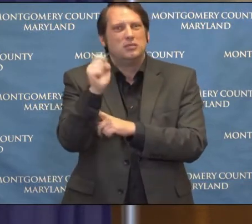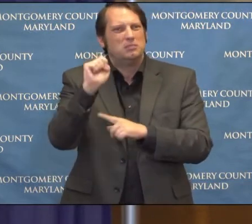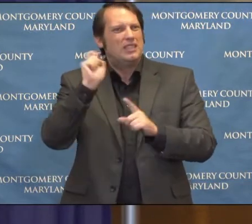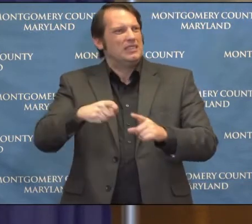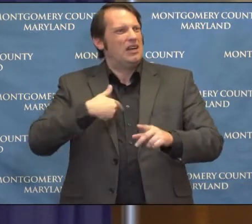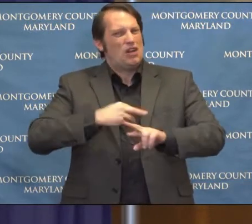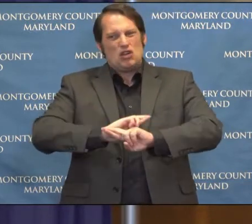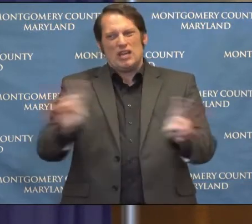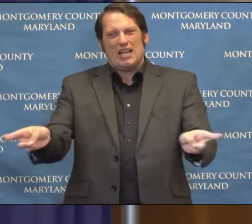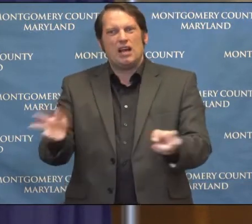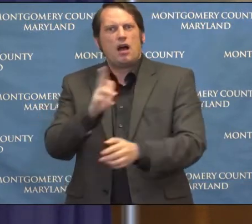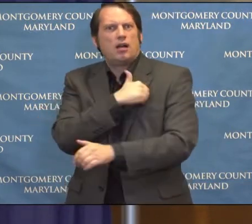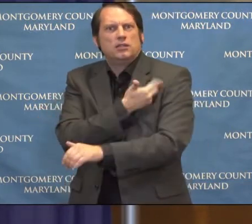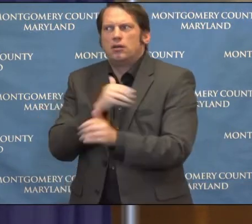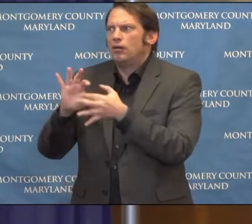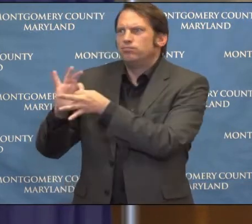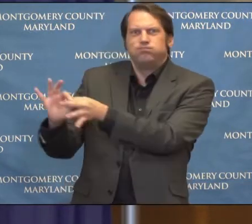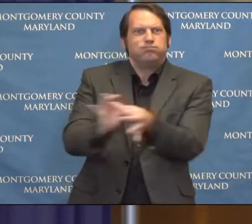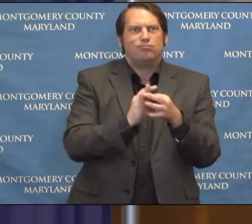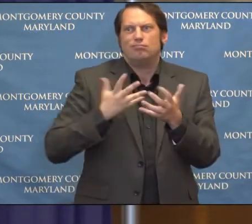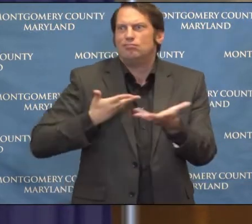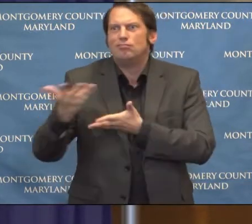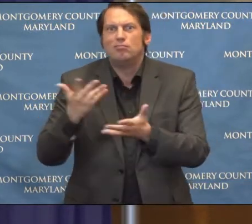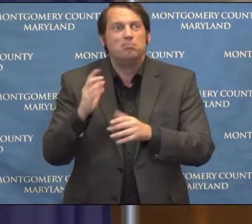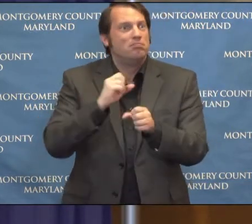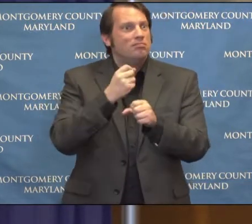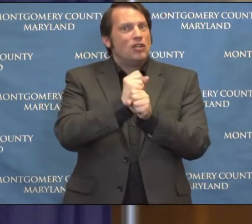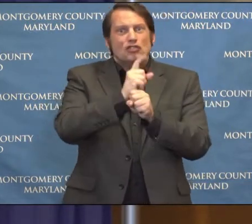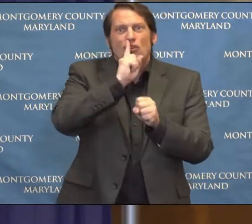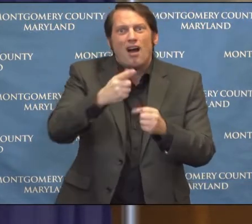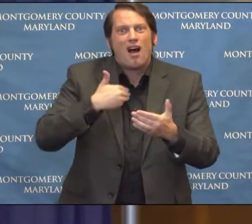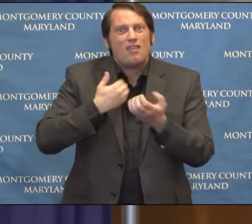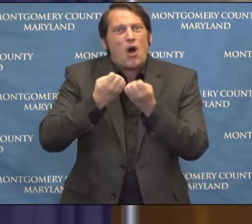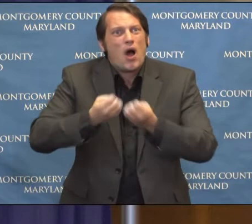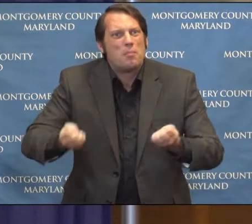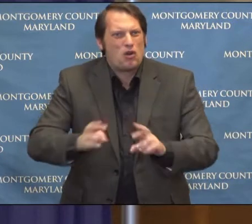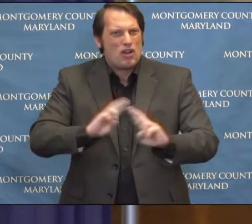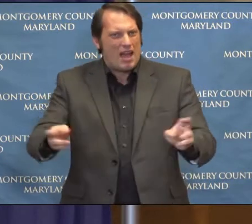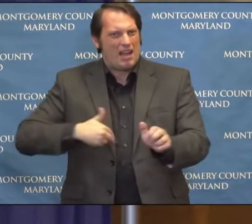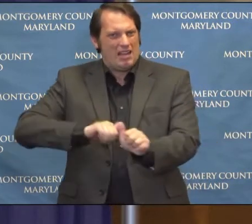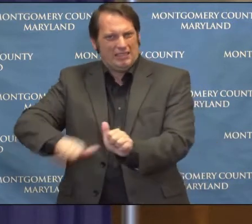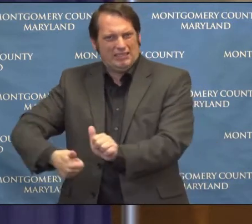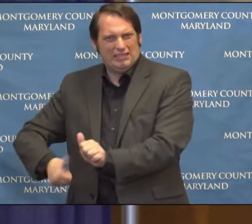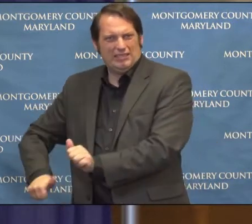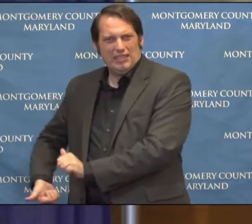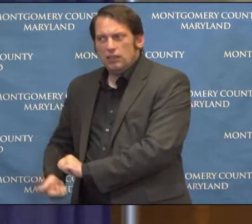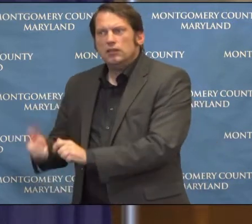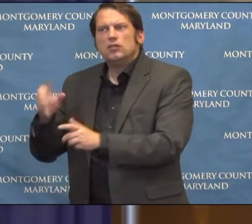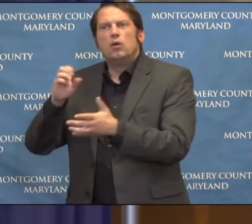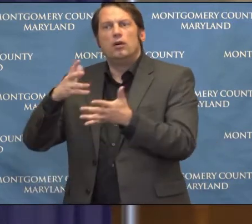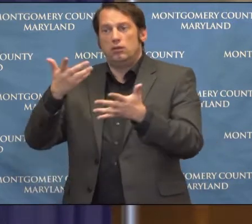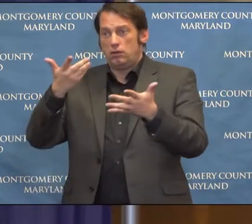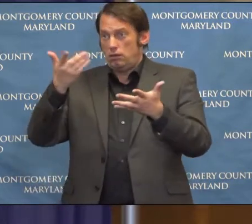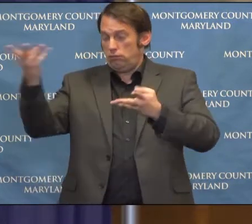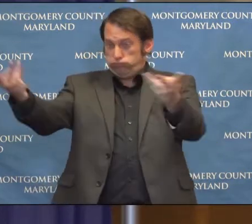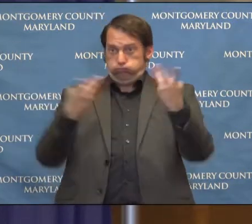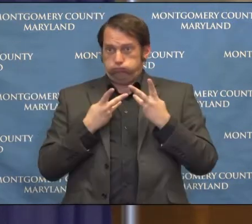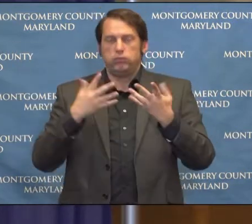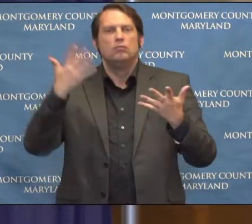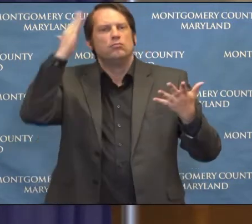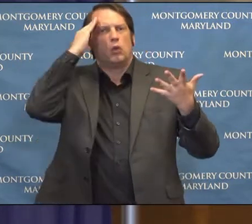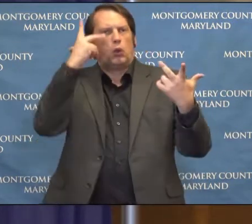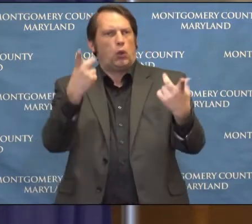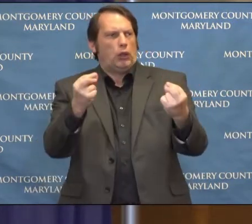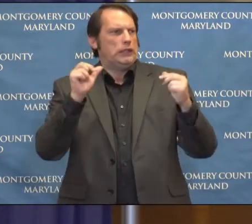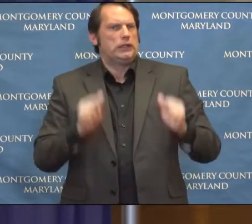and all of those types of services to be able to absorb if we do, not if, but when we see that number increase. Now,